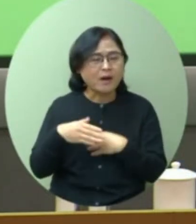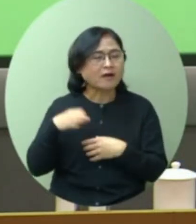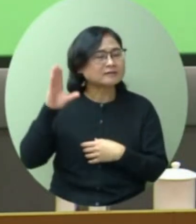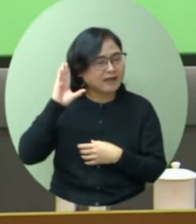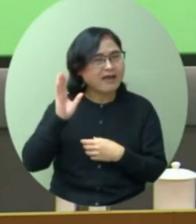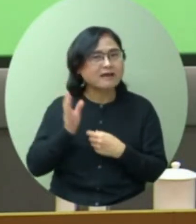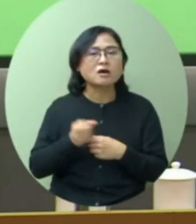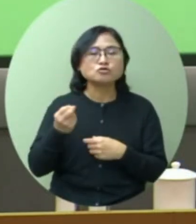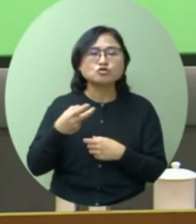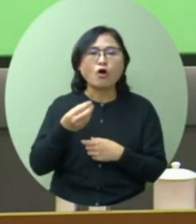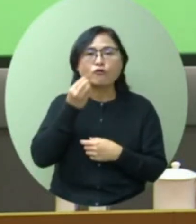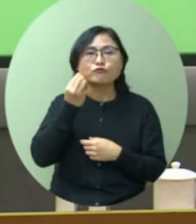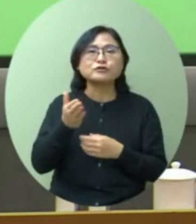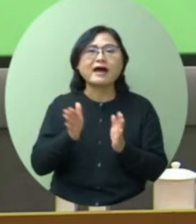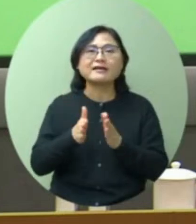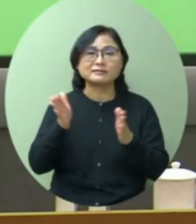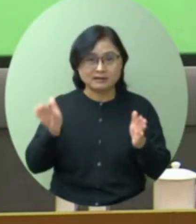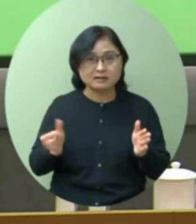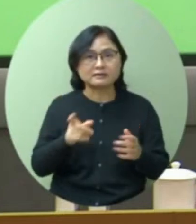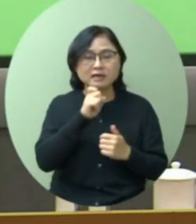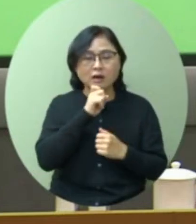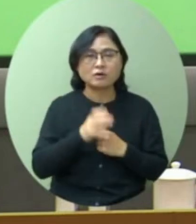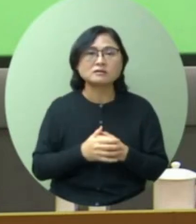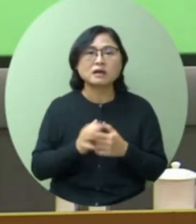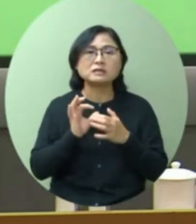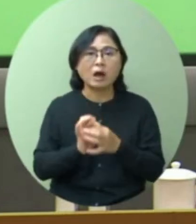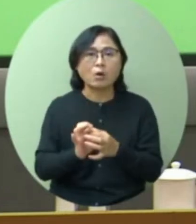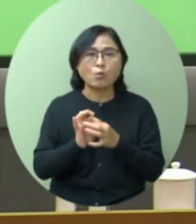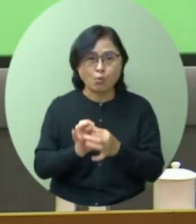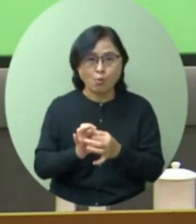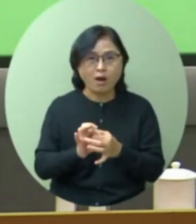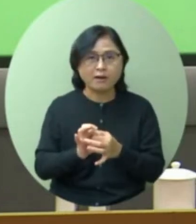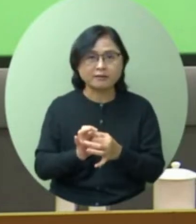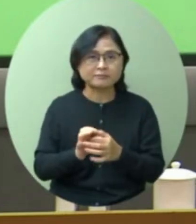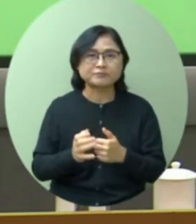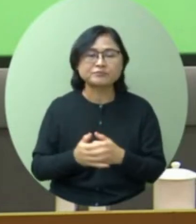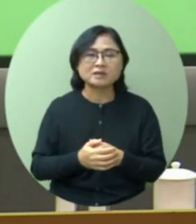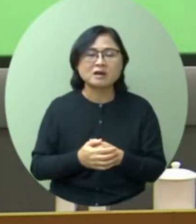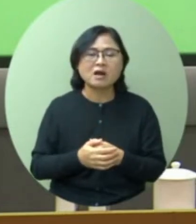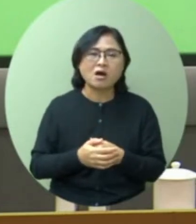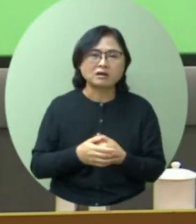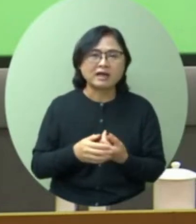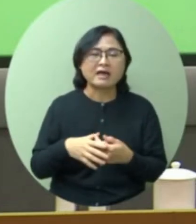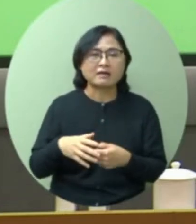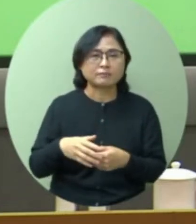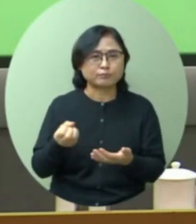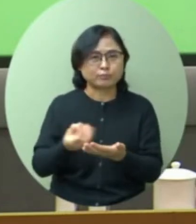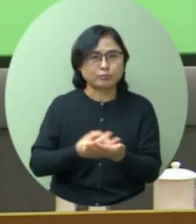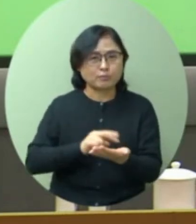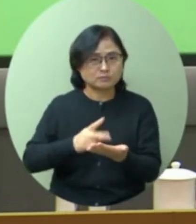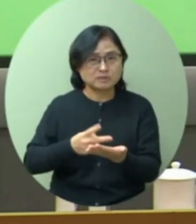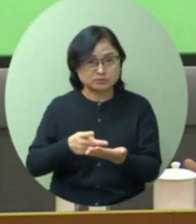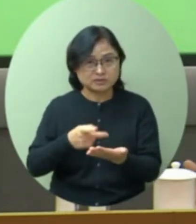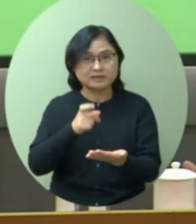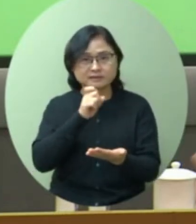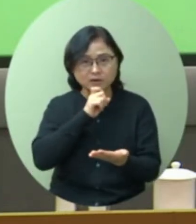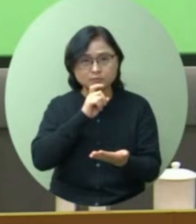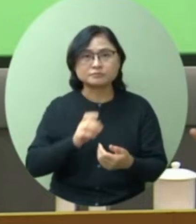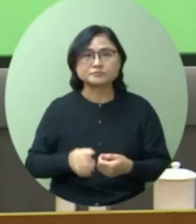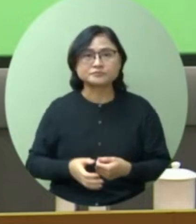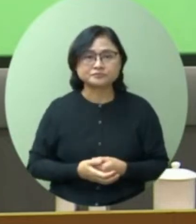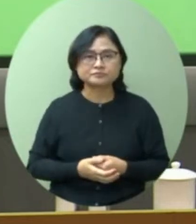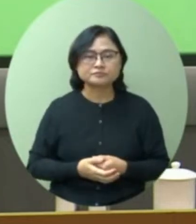adjustments structurally to be made. That it may be 1 year, 2